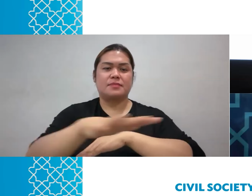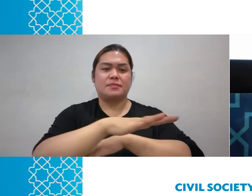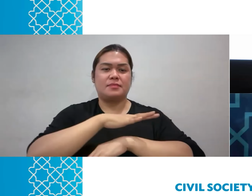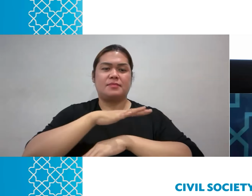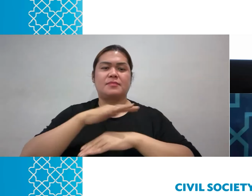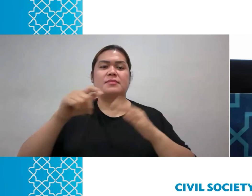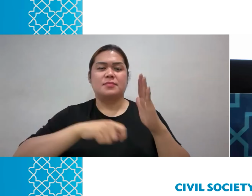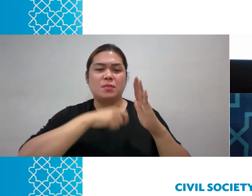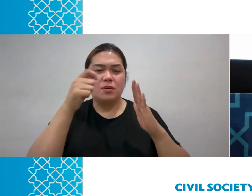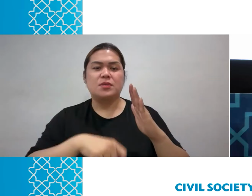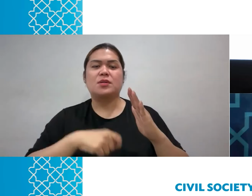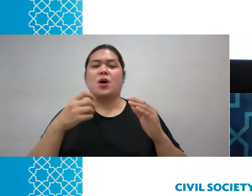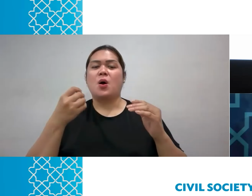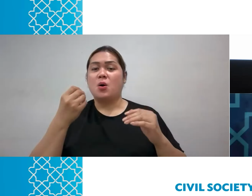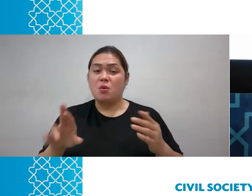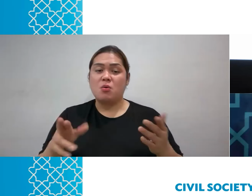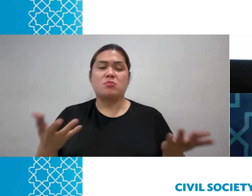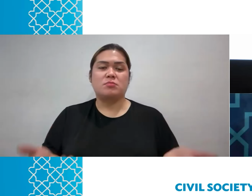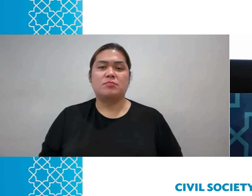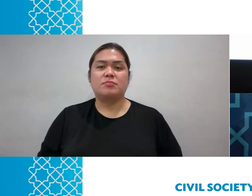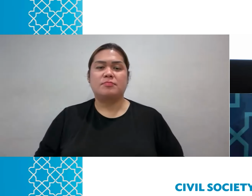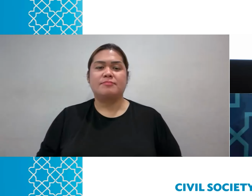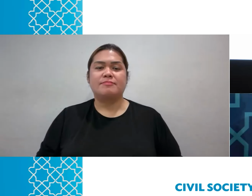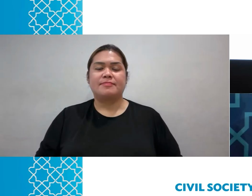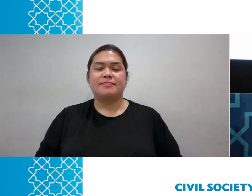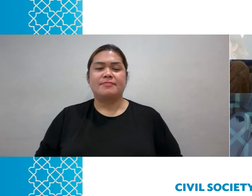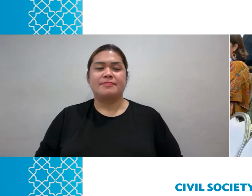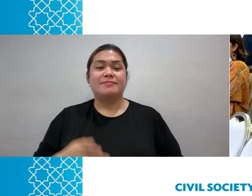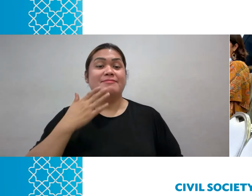do. I'll stop here.